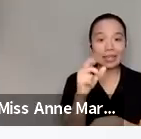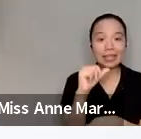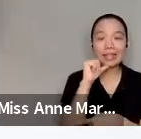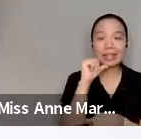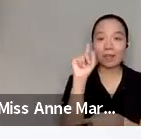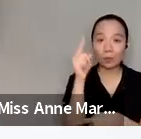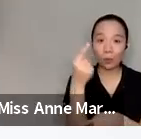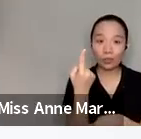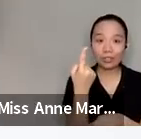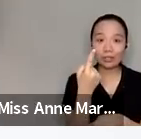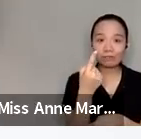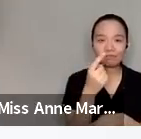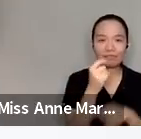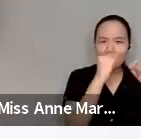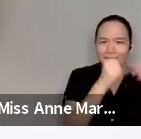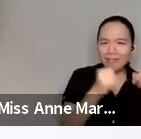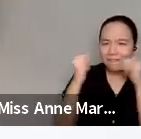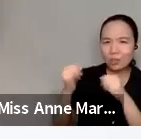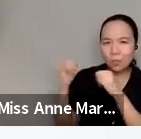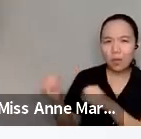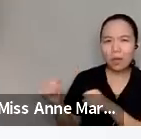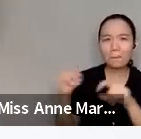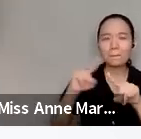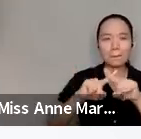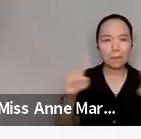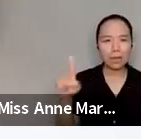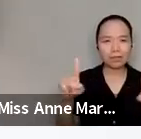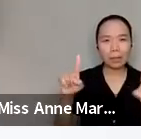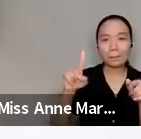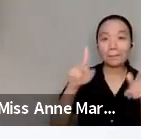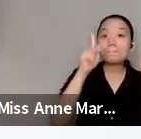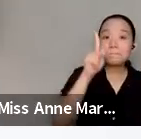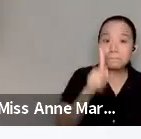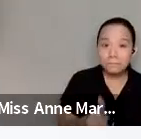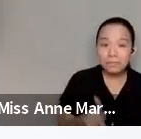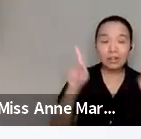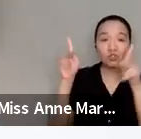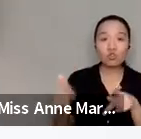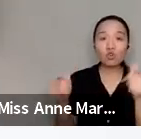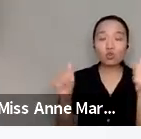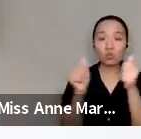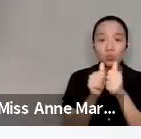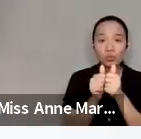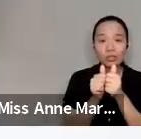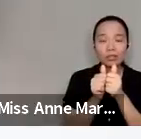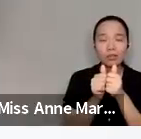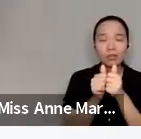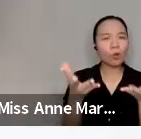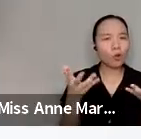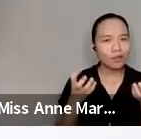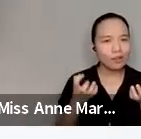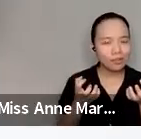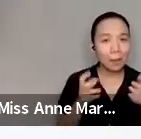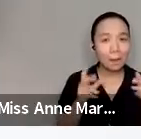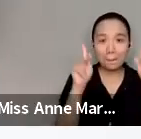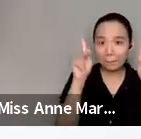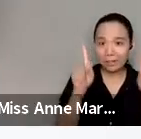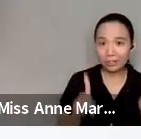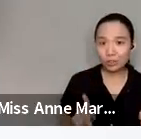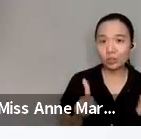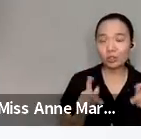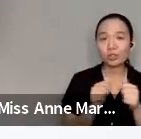as individuals, but as persons with longings,